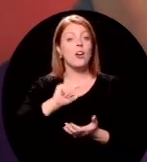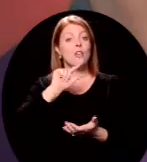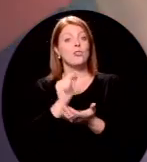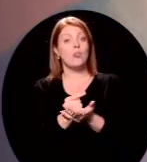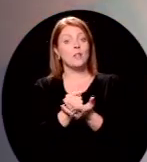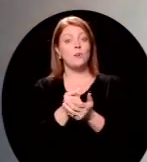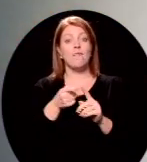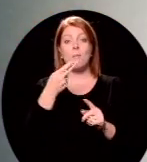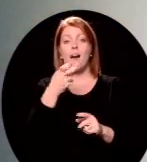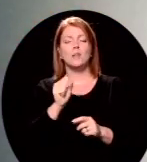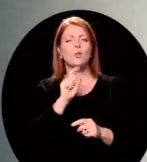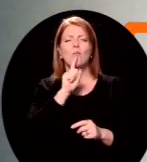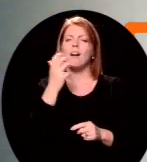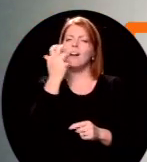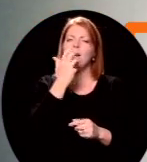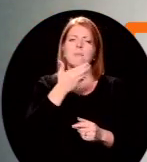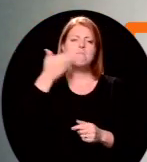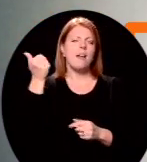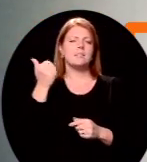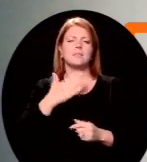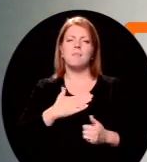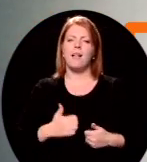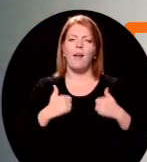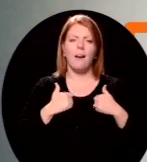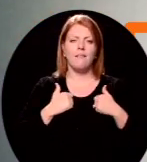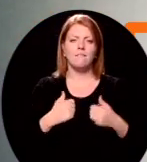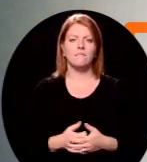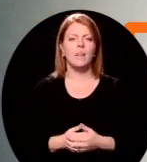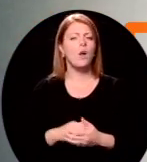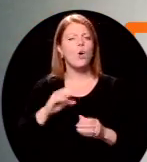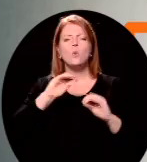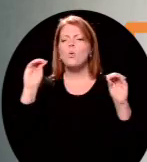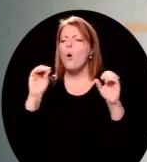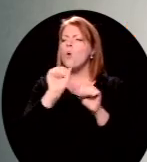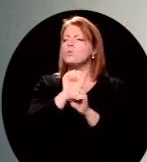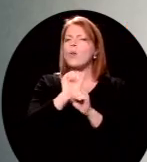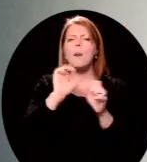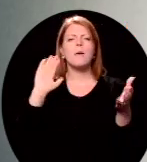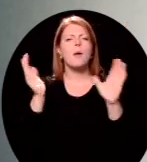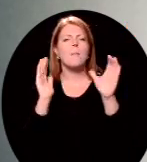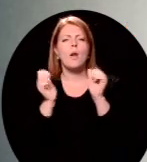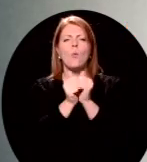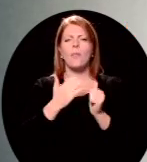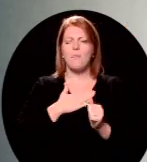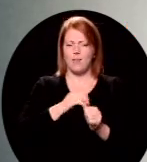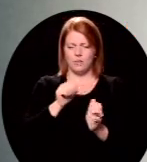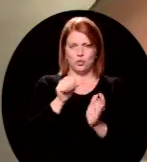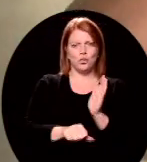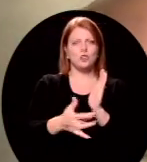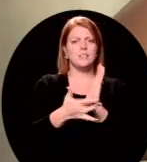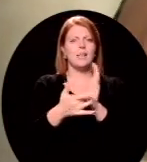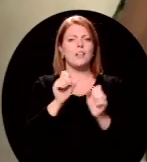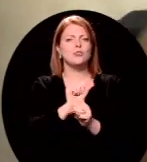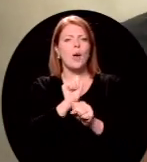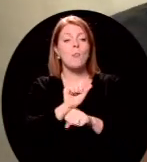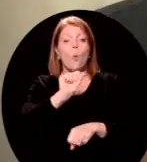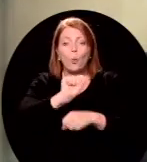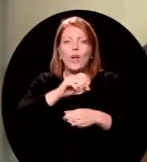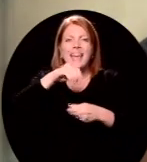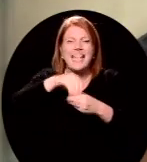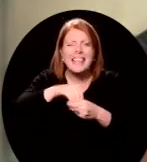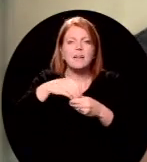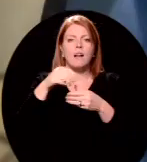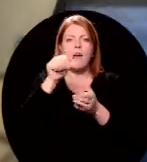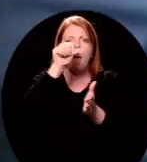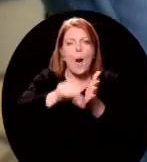Graduating from high school was the best day of my life. There's no other job like being a surgical tech and being in the OR and